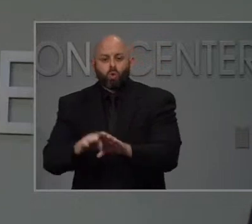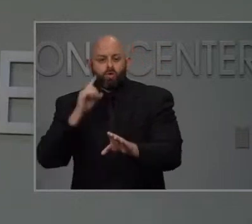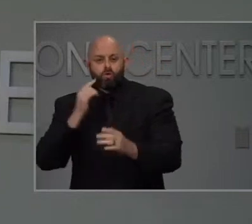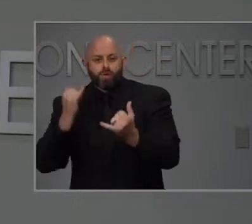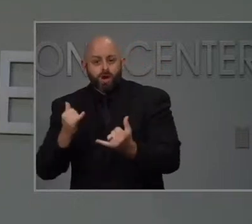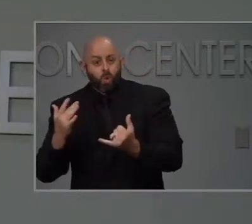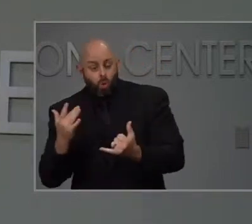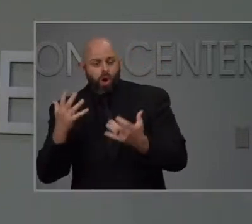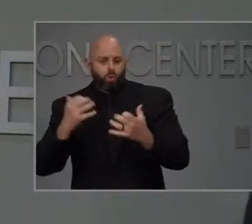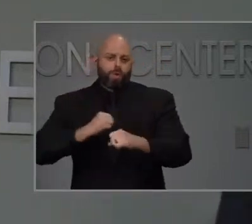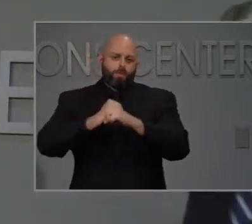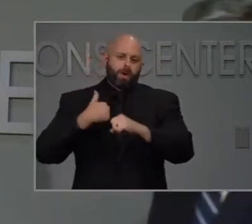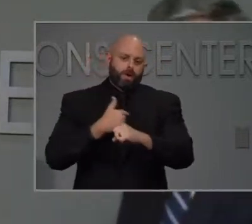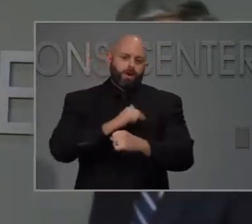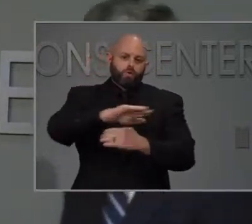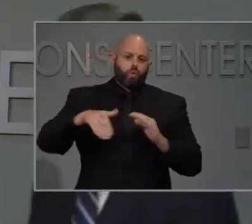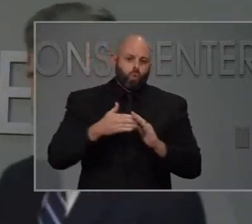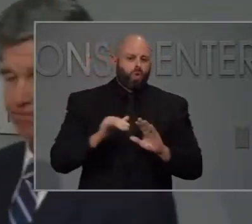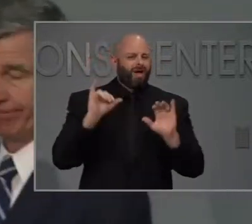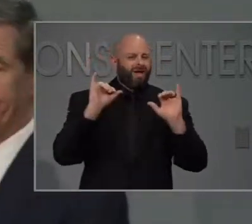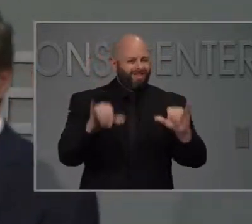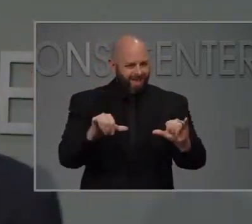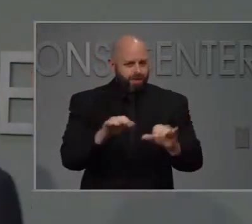through things. Thank you.